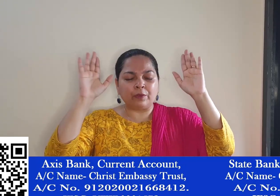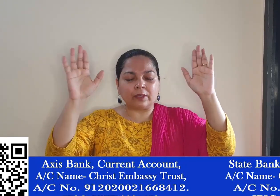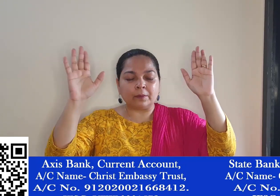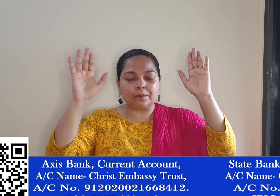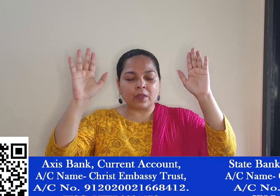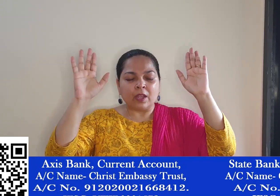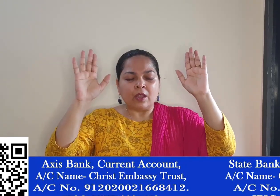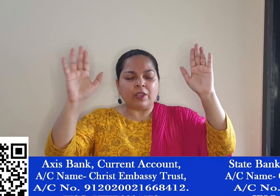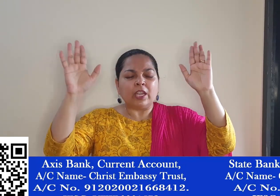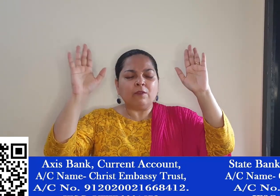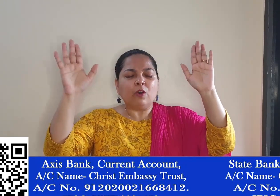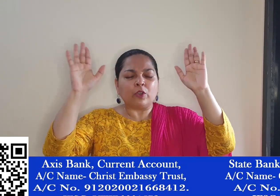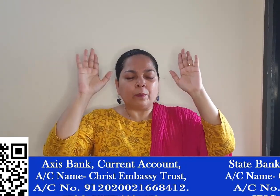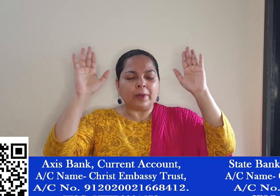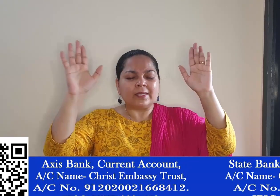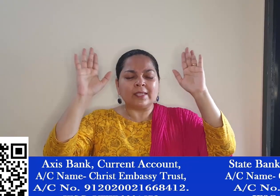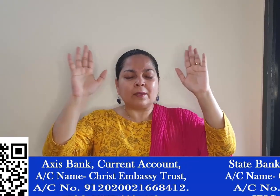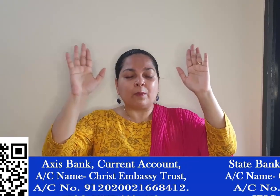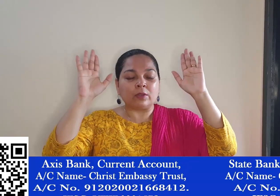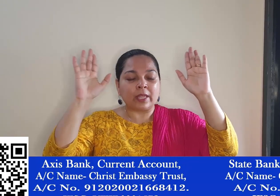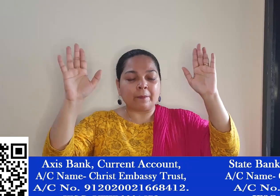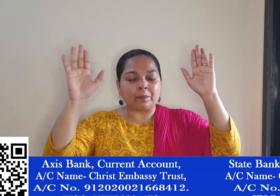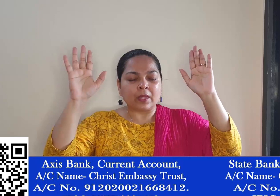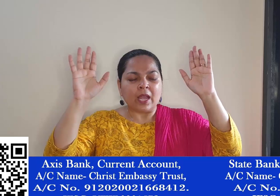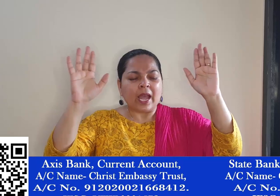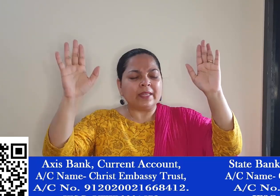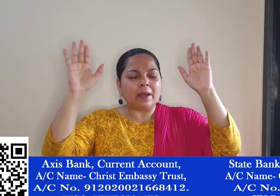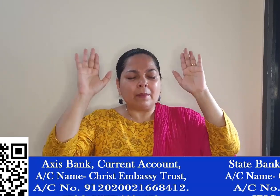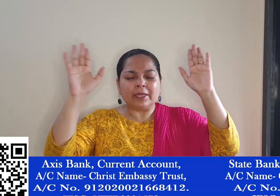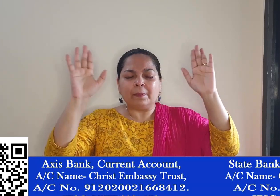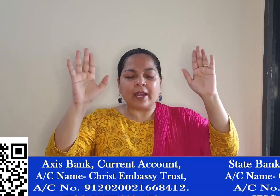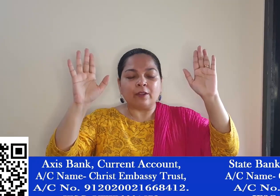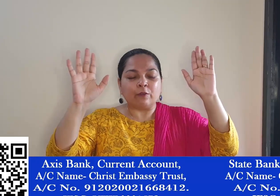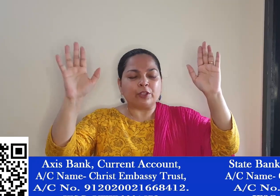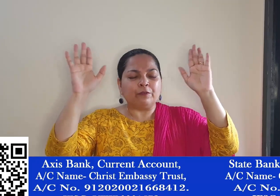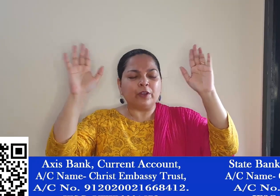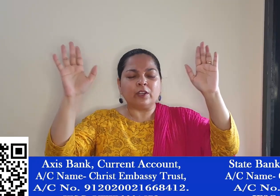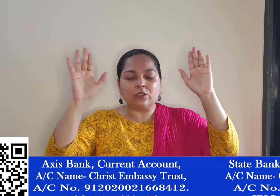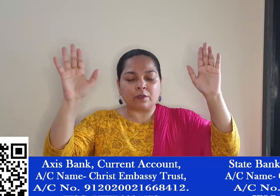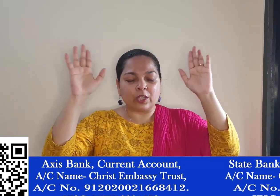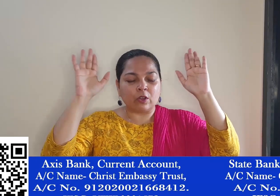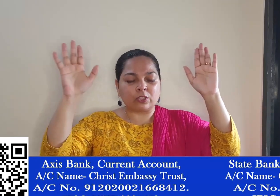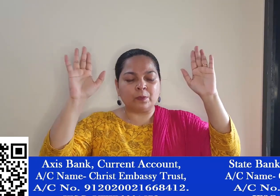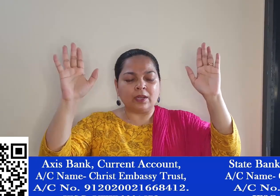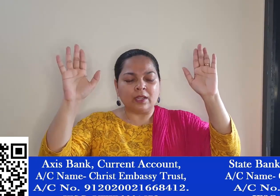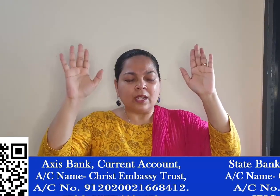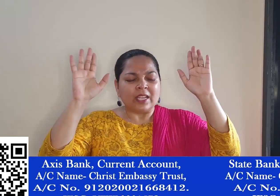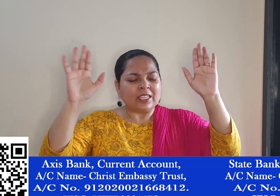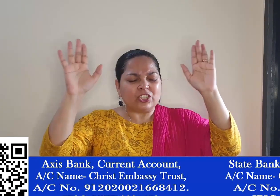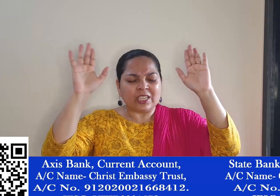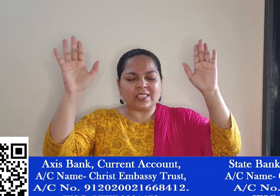you, Father. We invoke your blessings upon them and they are multiplied for the furtherance of the